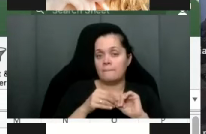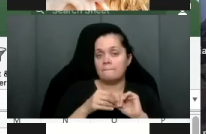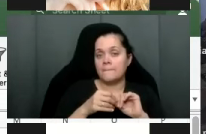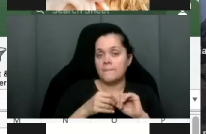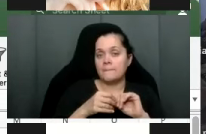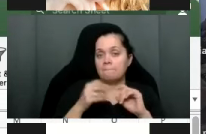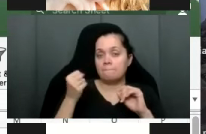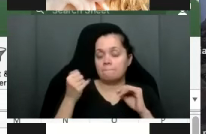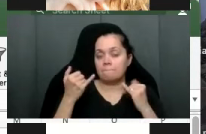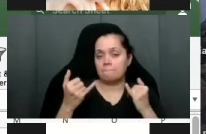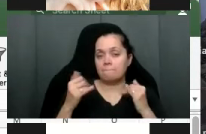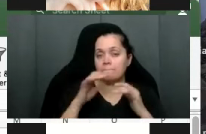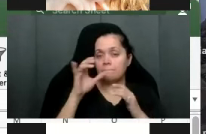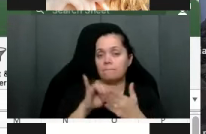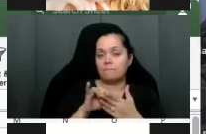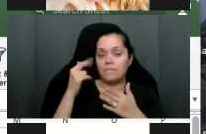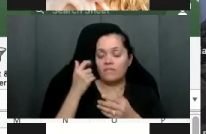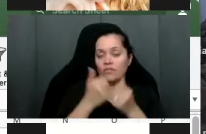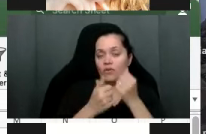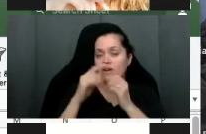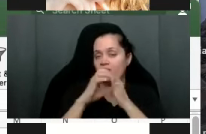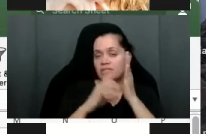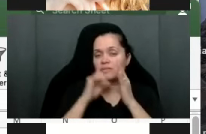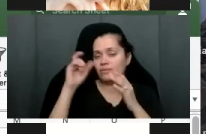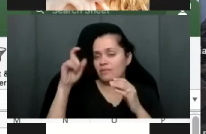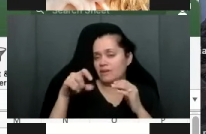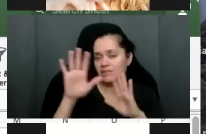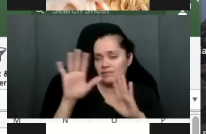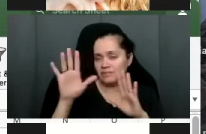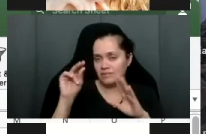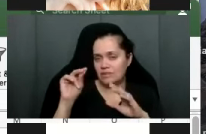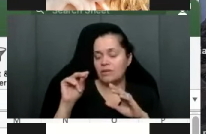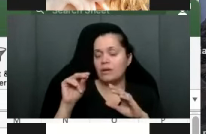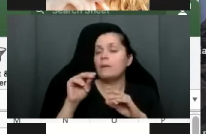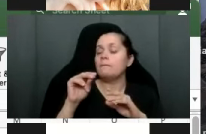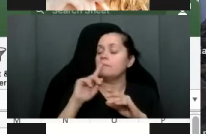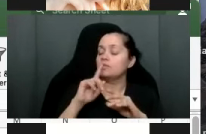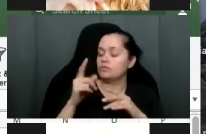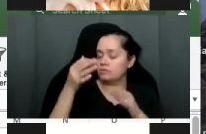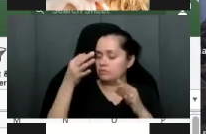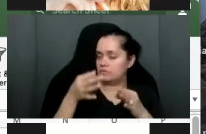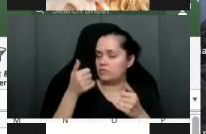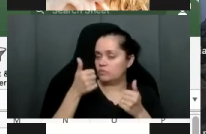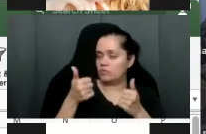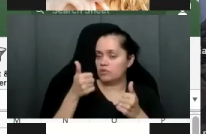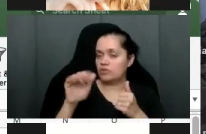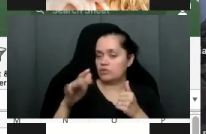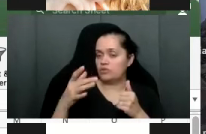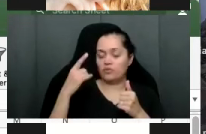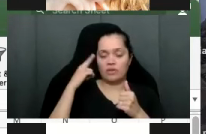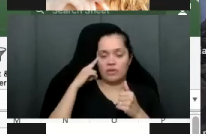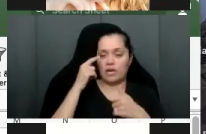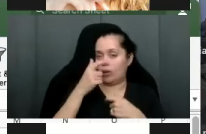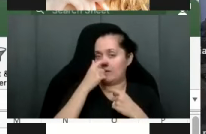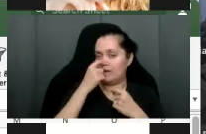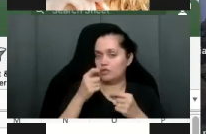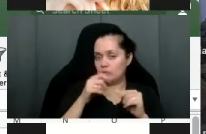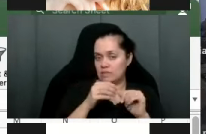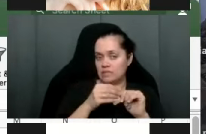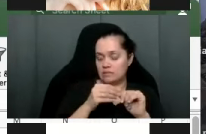Now, don't do all that for every chapter. No, be selective. Do the ones that you find interesting